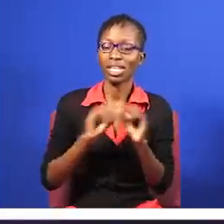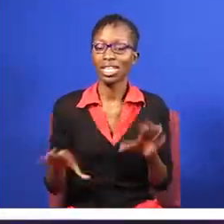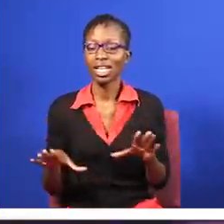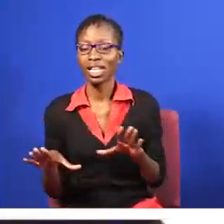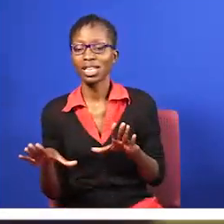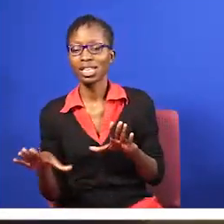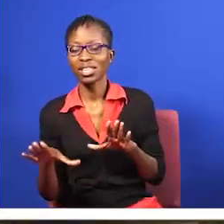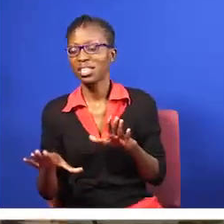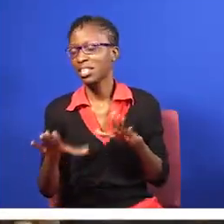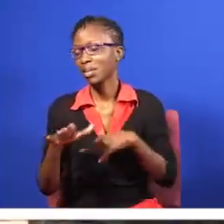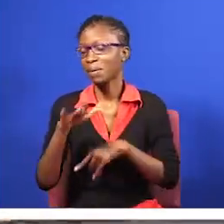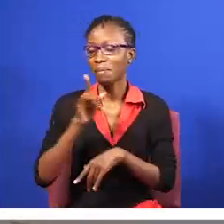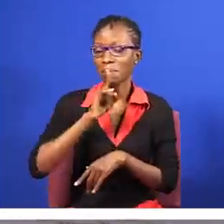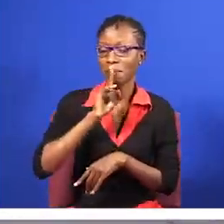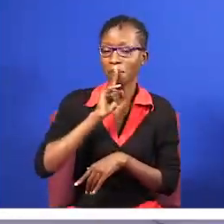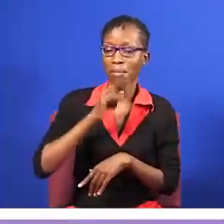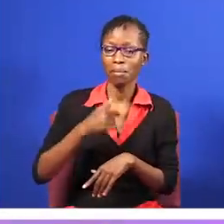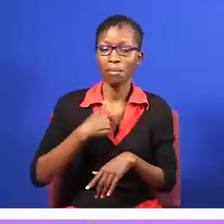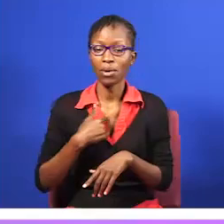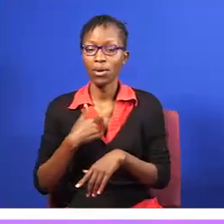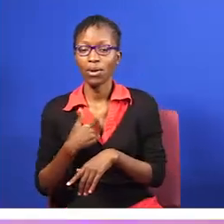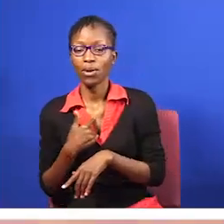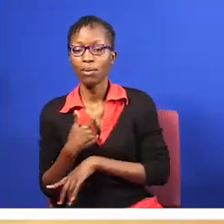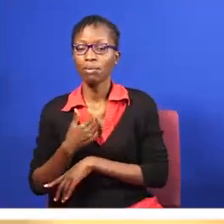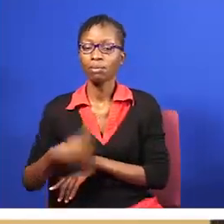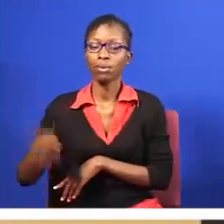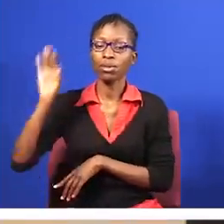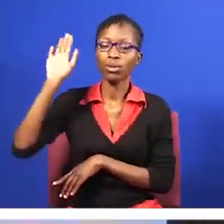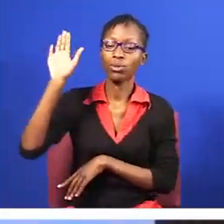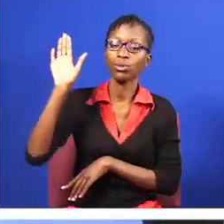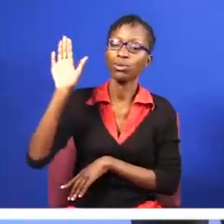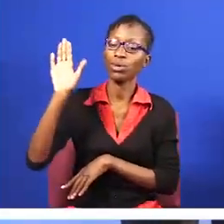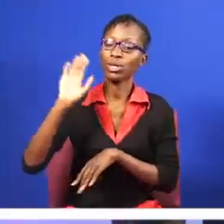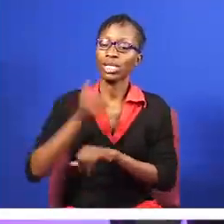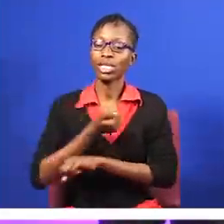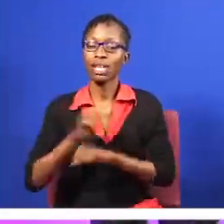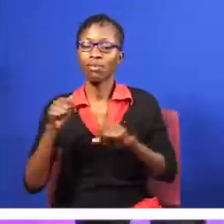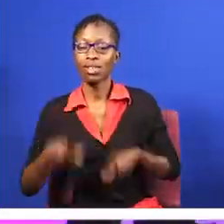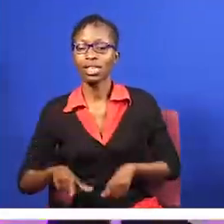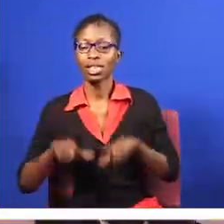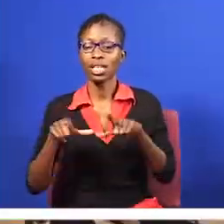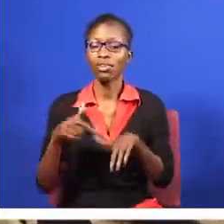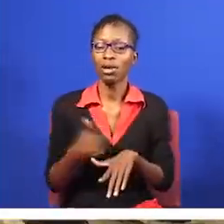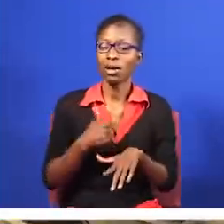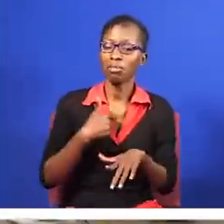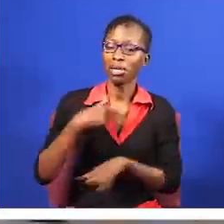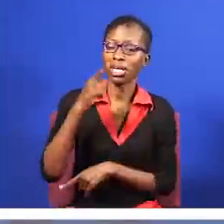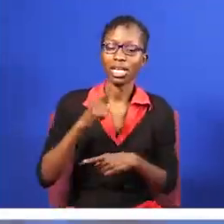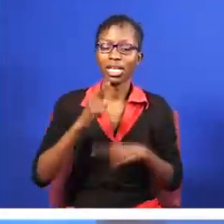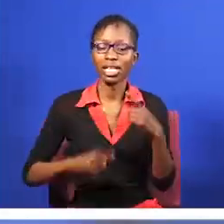Nothing's ever gonna keep me quiet. You have saved my life. I can't